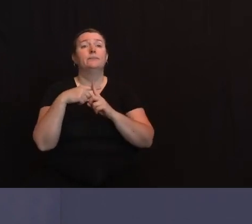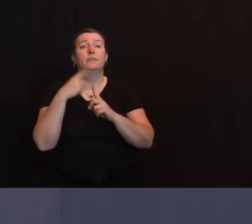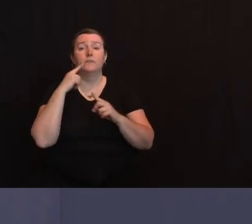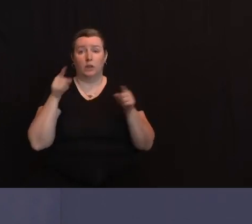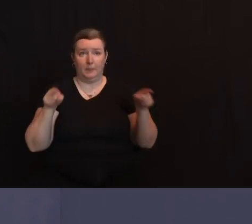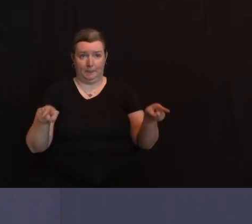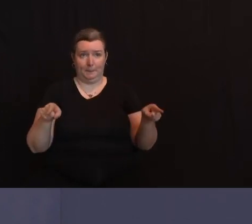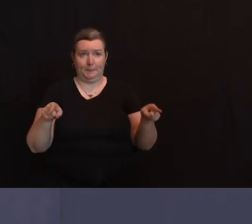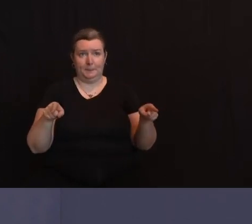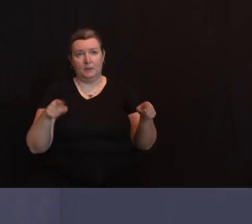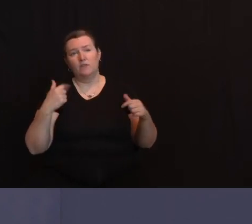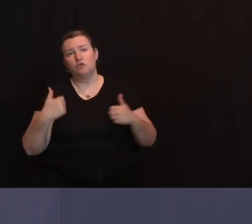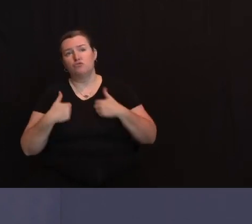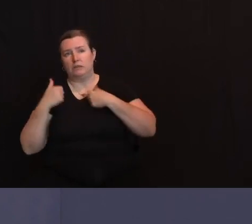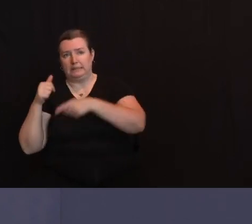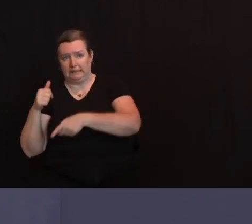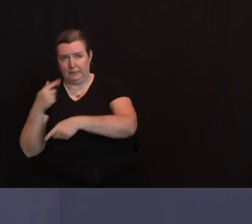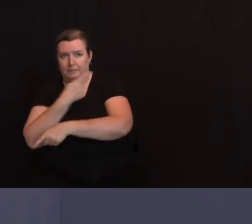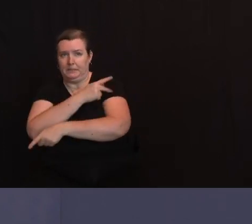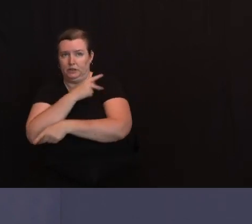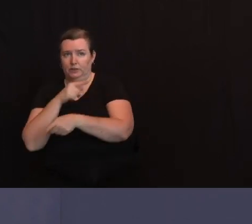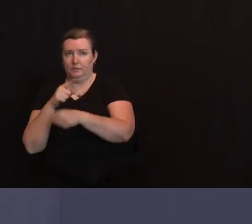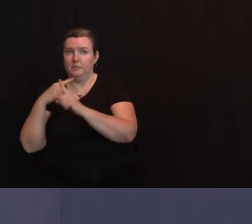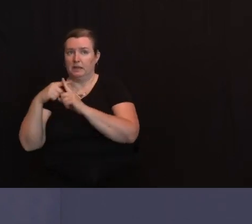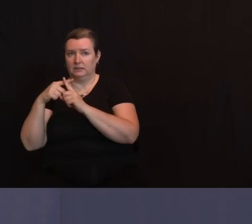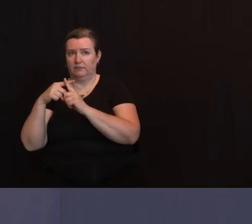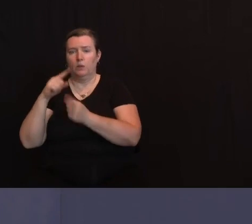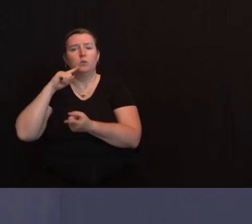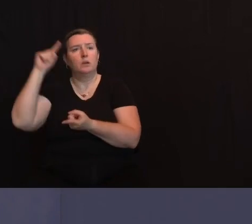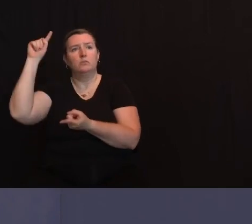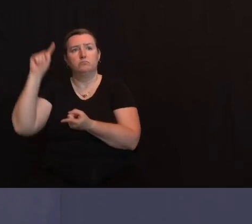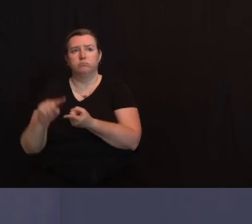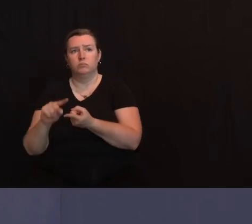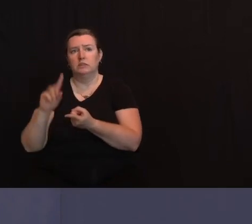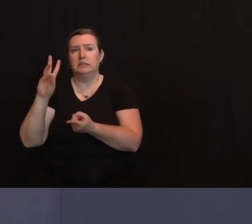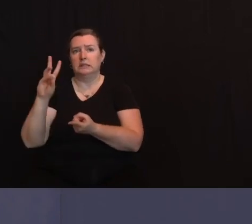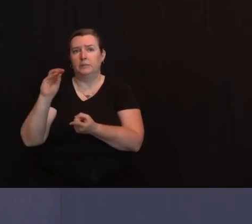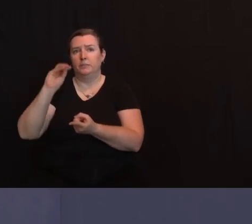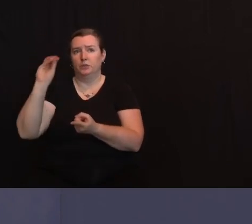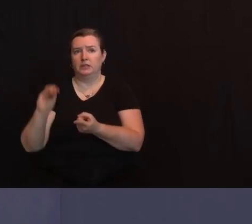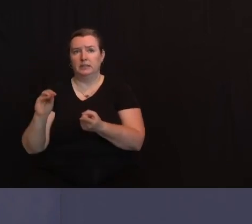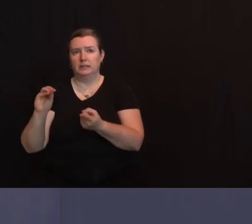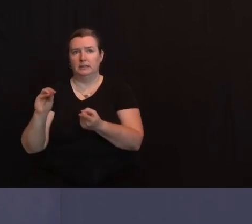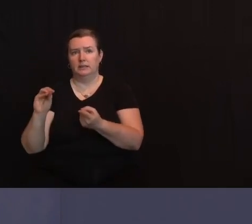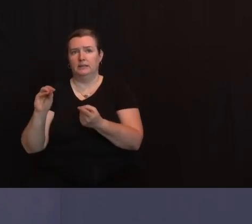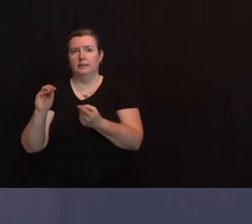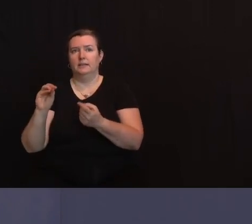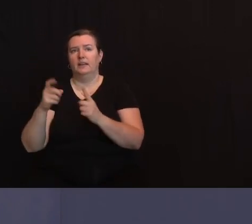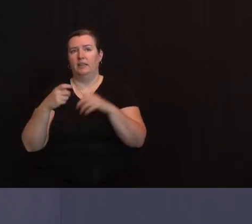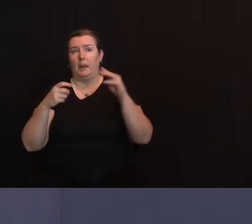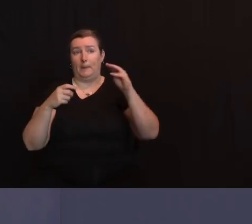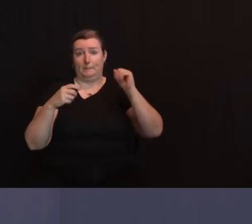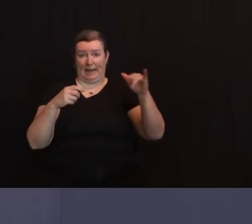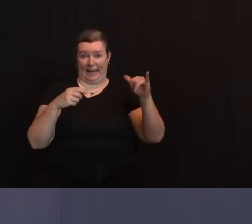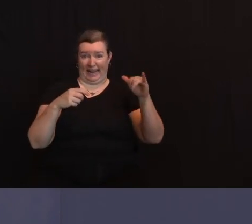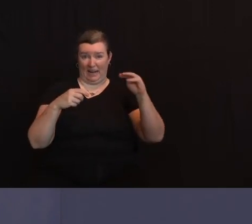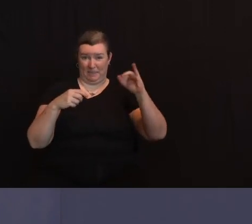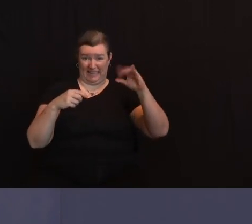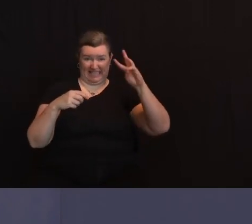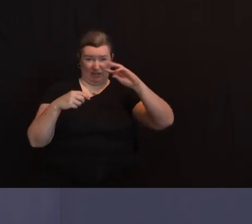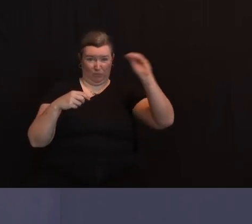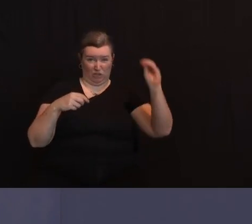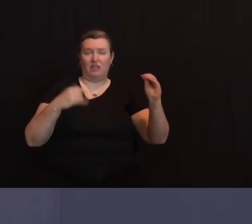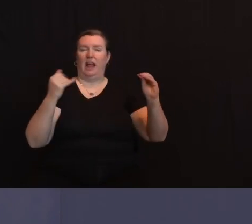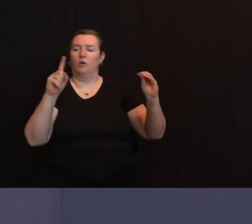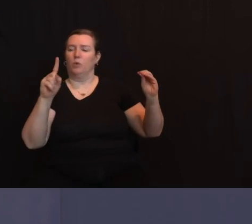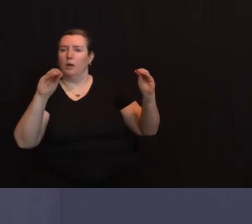residents has been reduced from 6% in May to less than 1% this month.